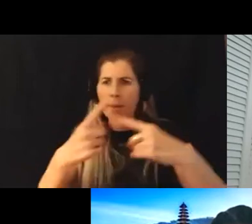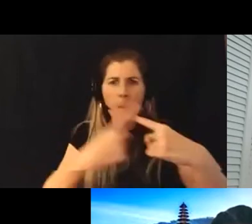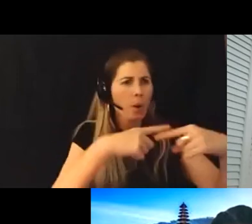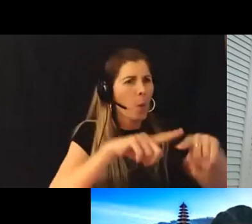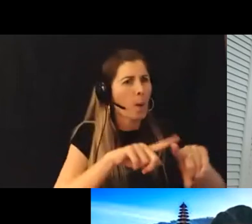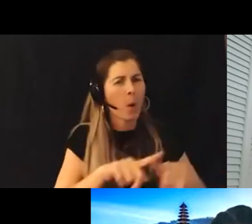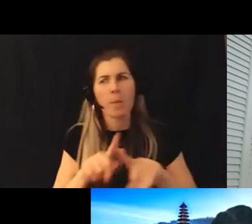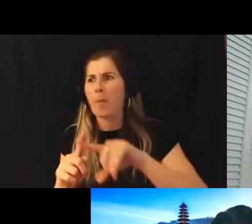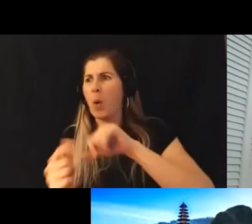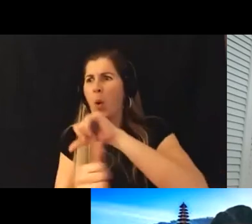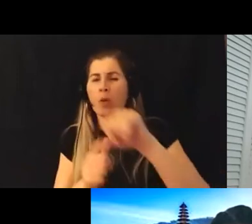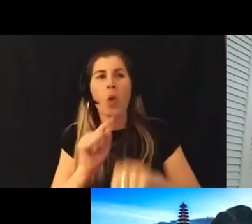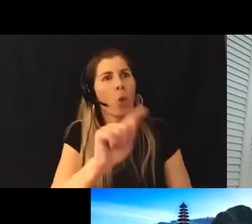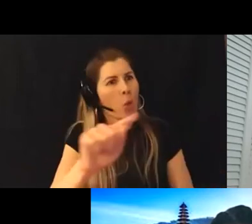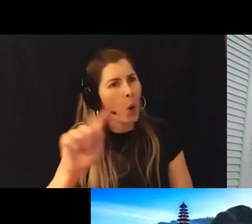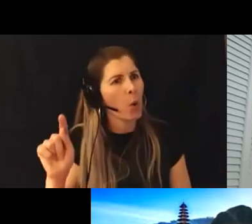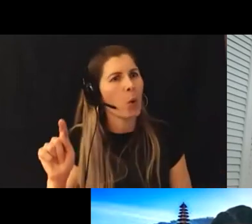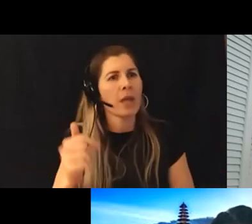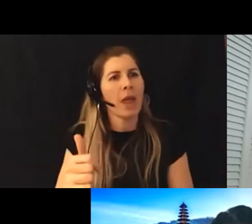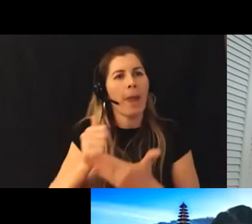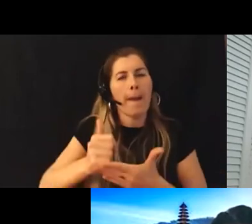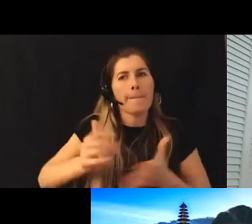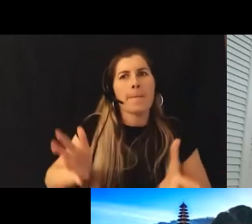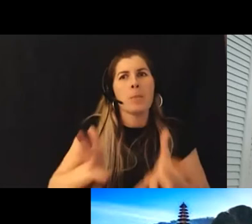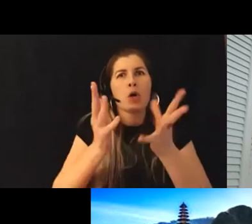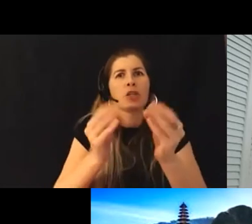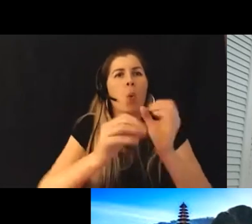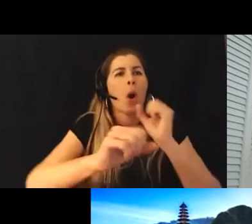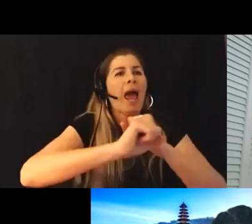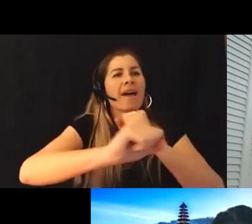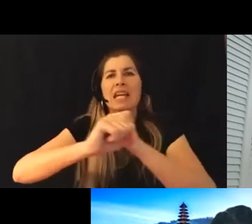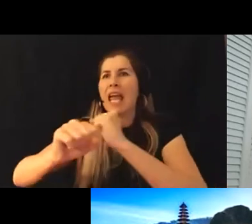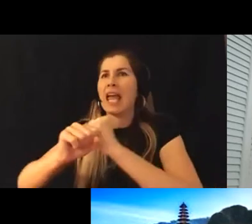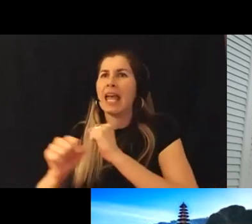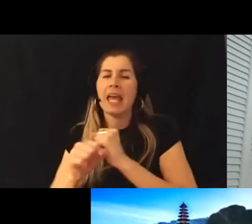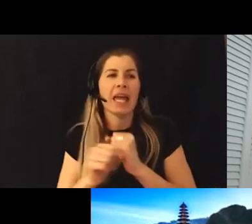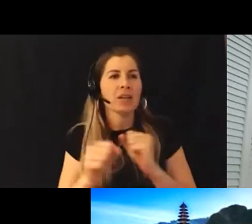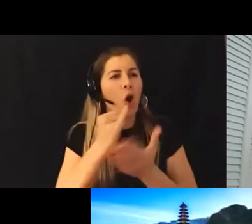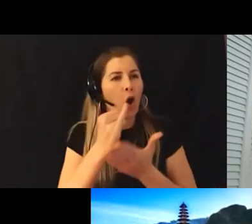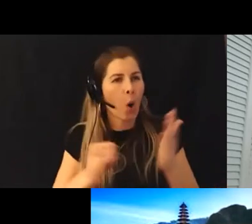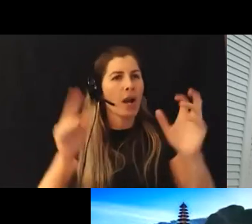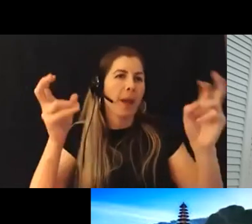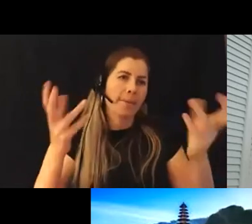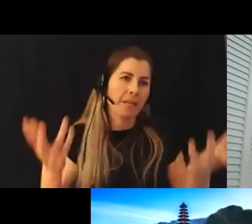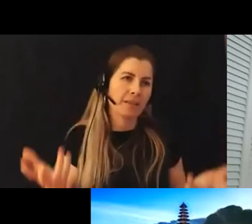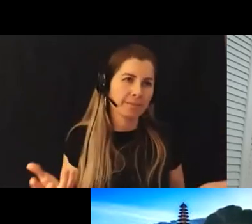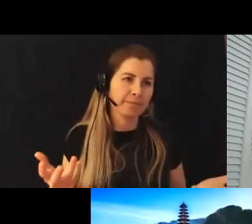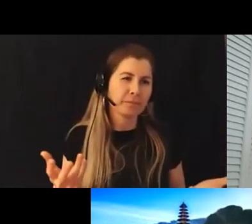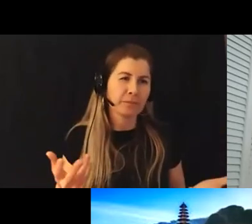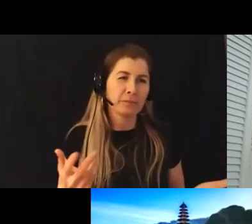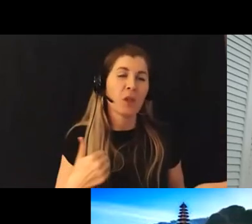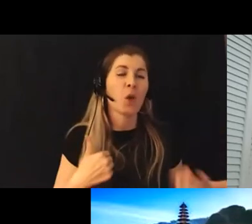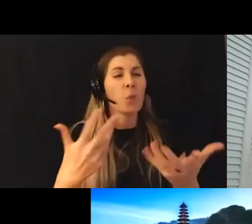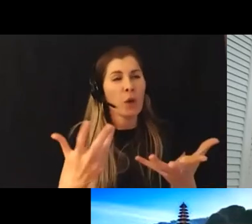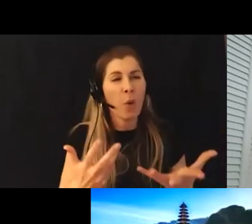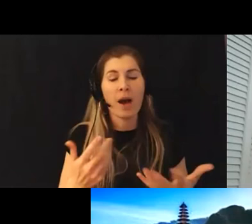too. Those are the folks that then push those kind of more advocacy kind of topics. But we all, you know, we want to make space for you.